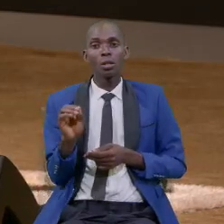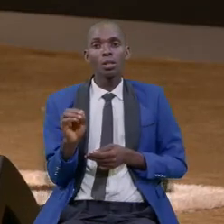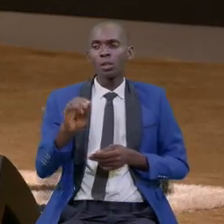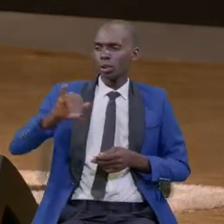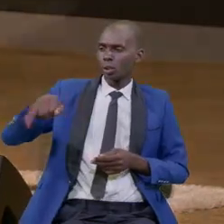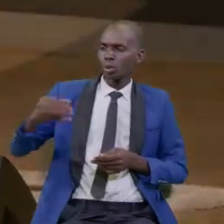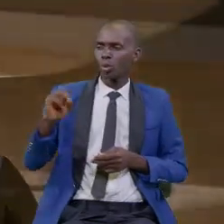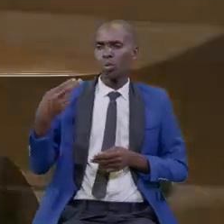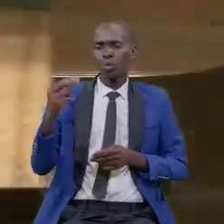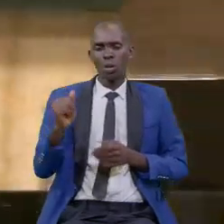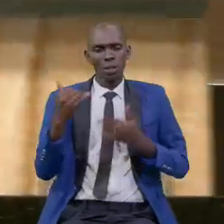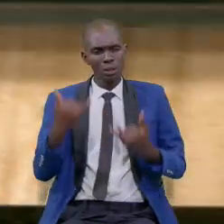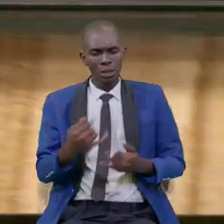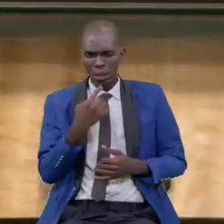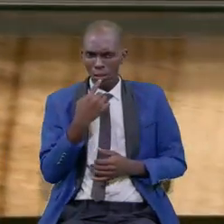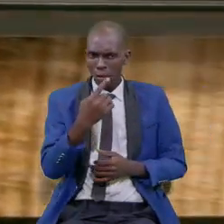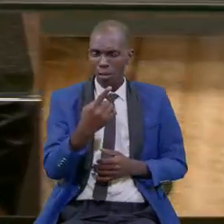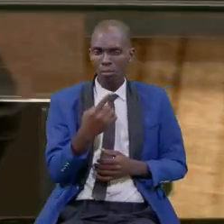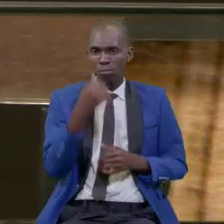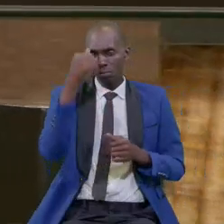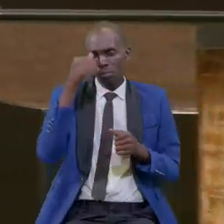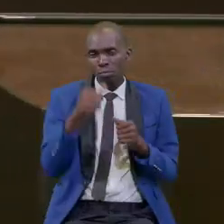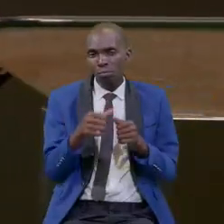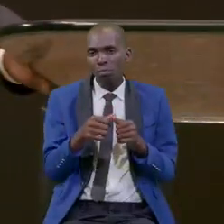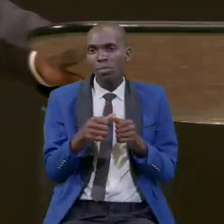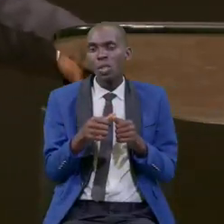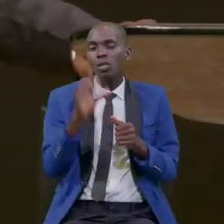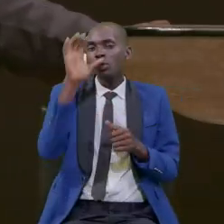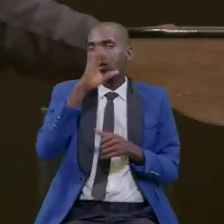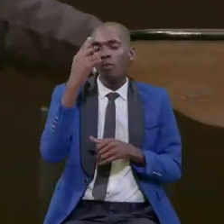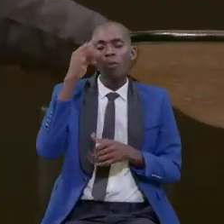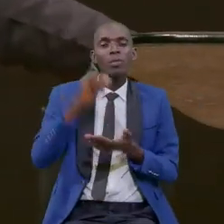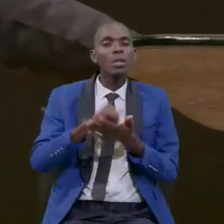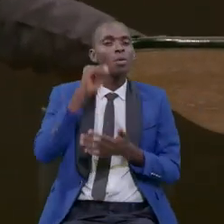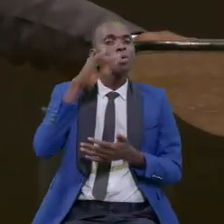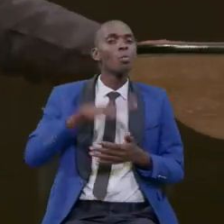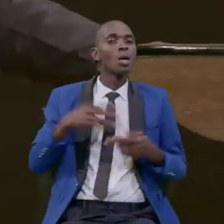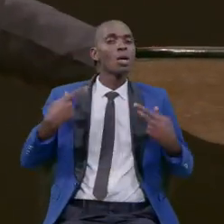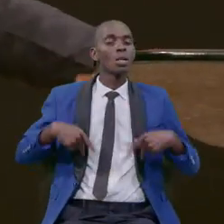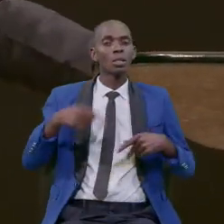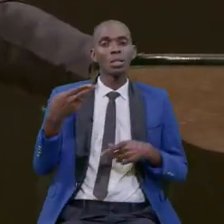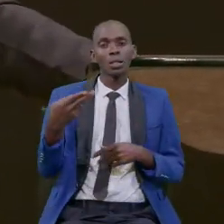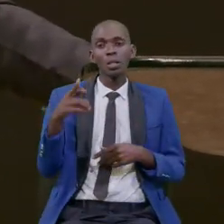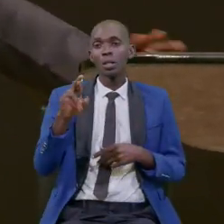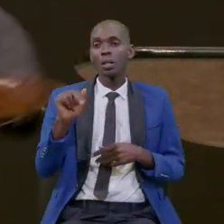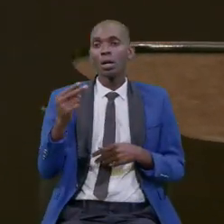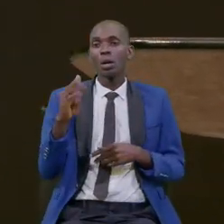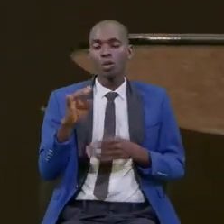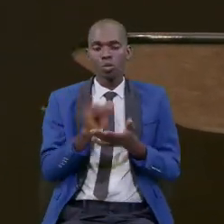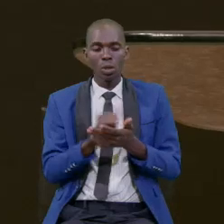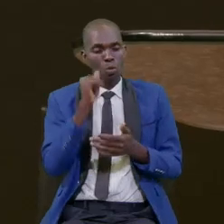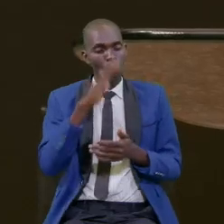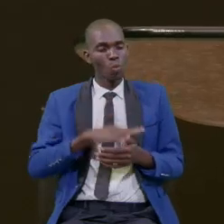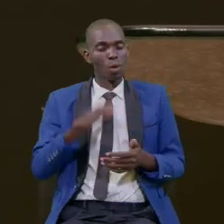Joshua said that they should look for that woman so that she can escape the